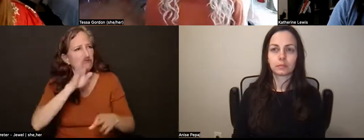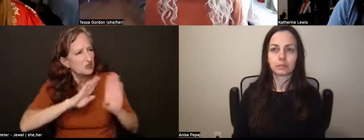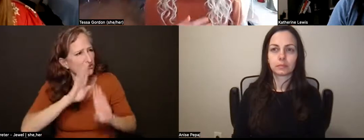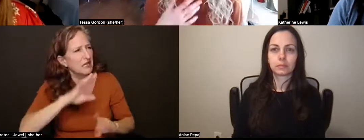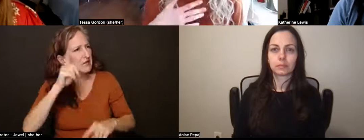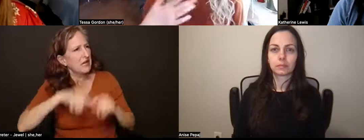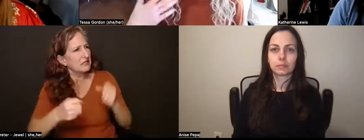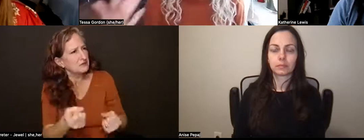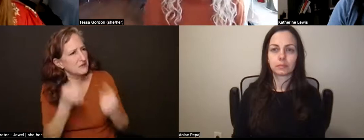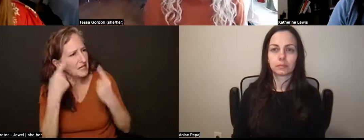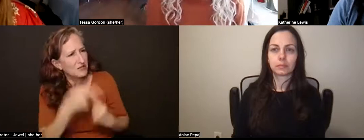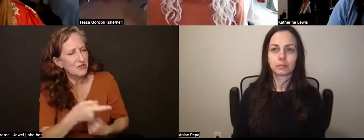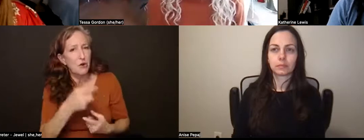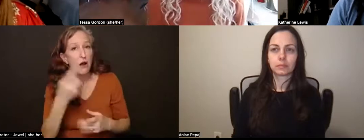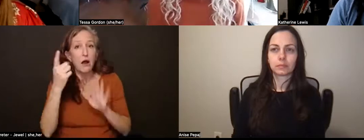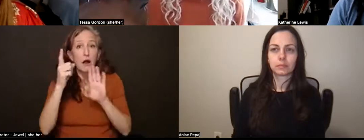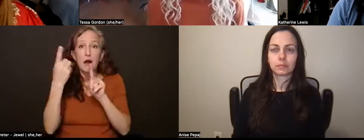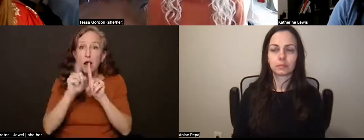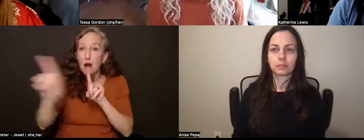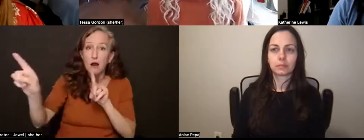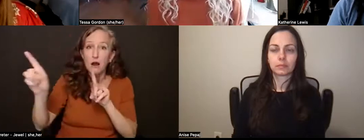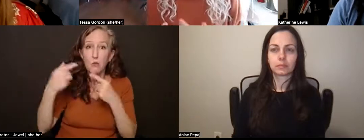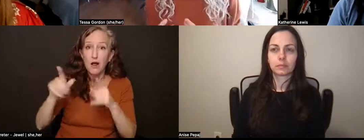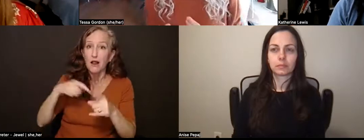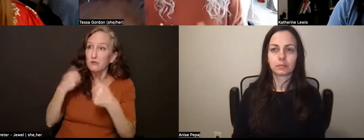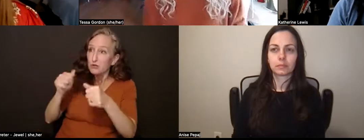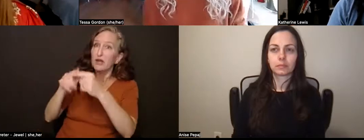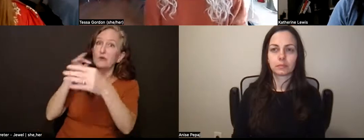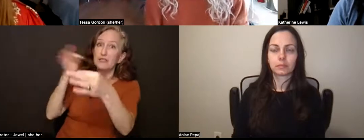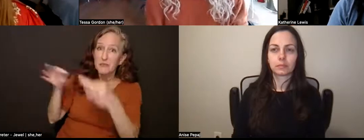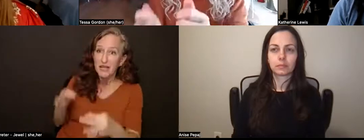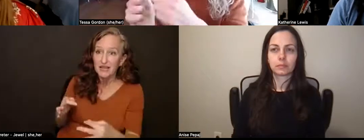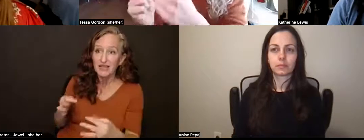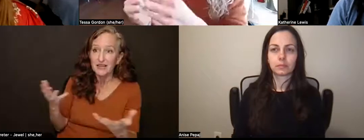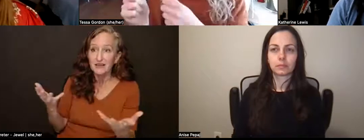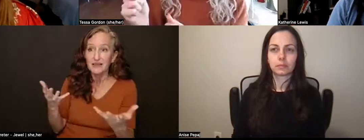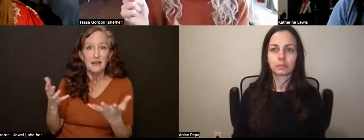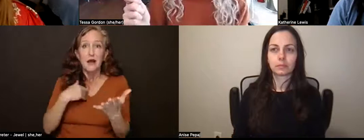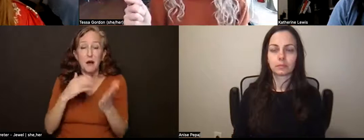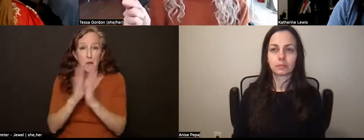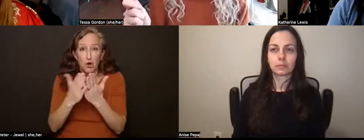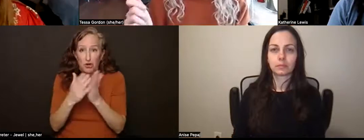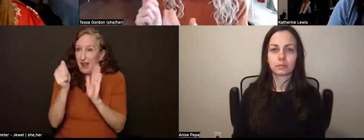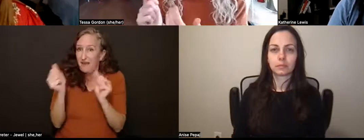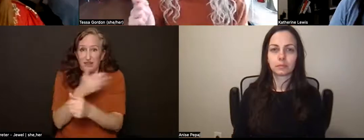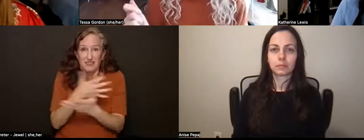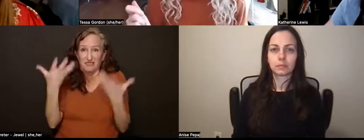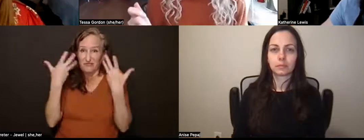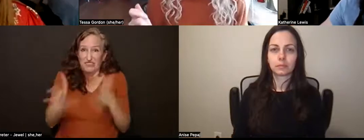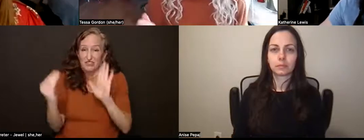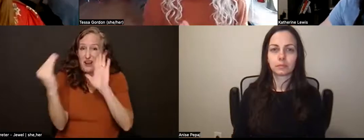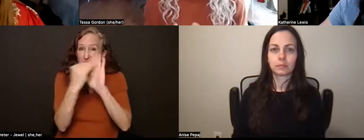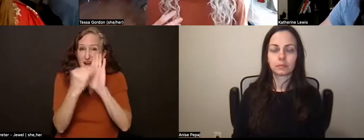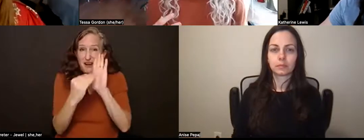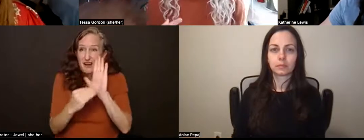me and are walking away as I'm trying to describe my symptoms. I'm still with my notepad. It's all clearly written there, exactly what they